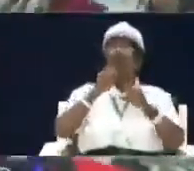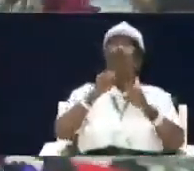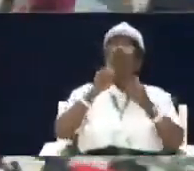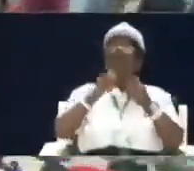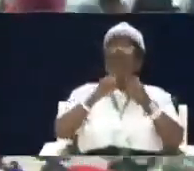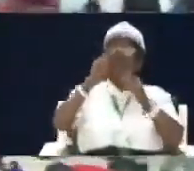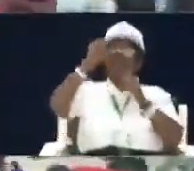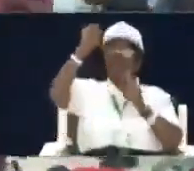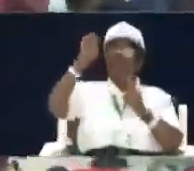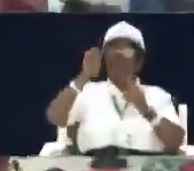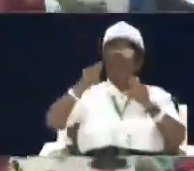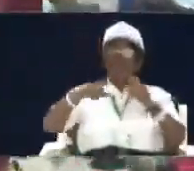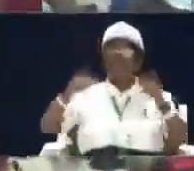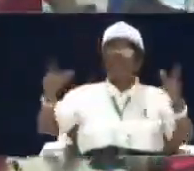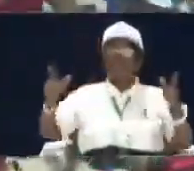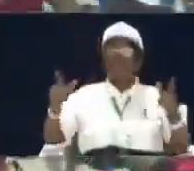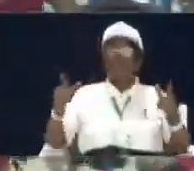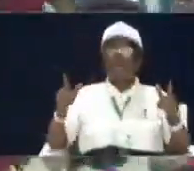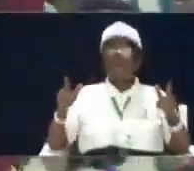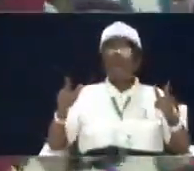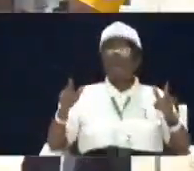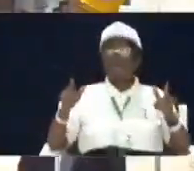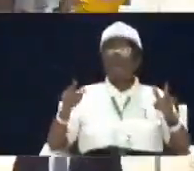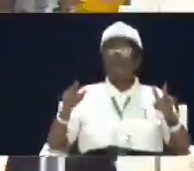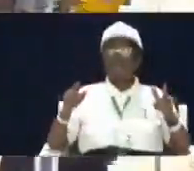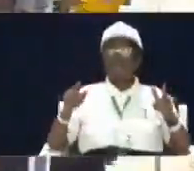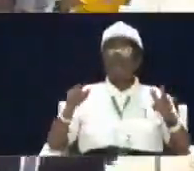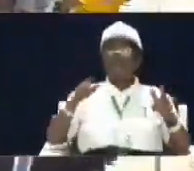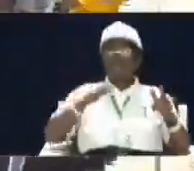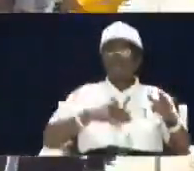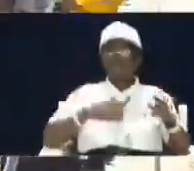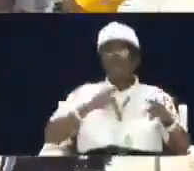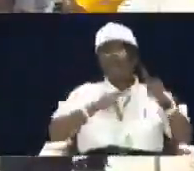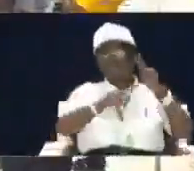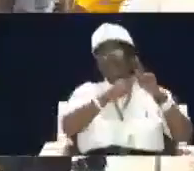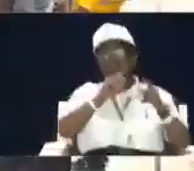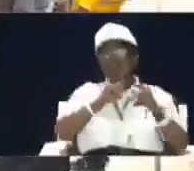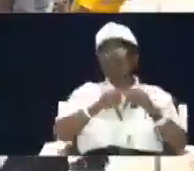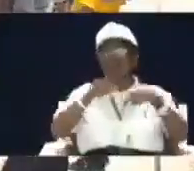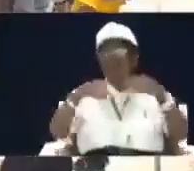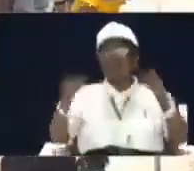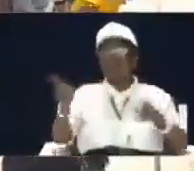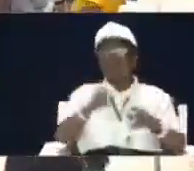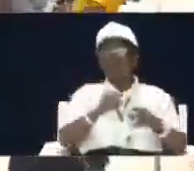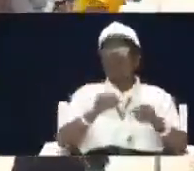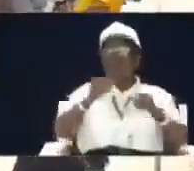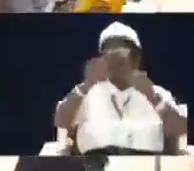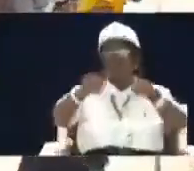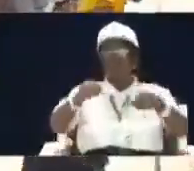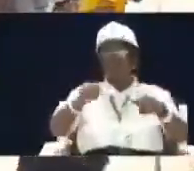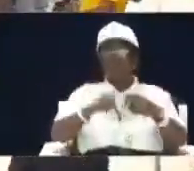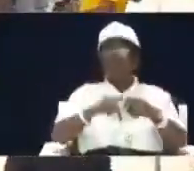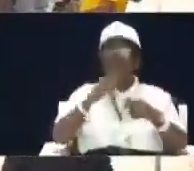Enlarge, ask him to enlarge your vision, to give you the ability to see the invisible,